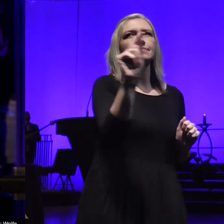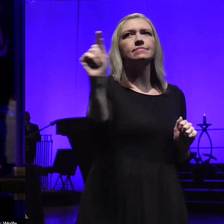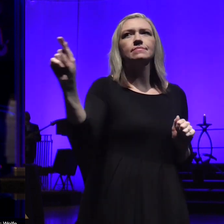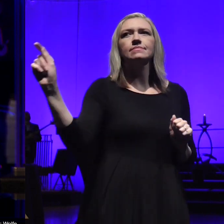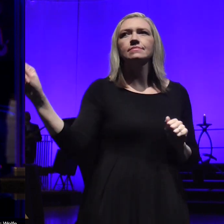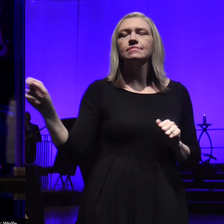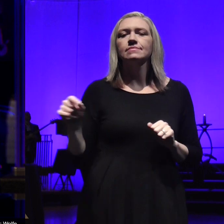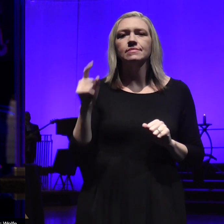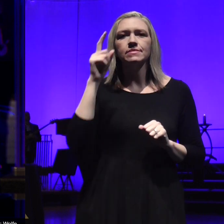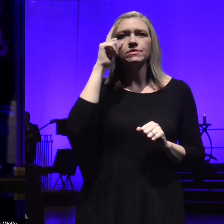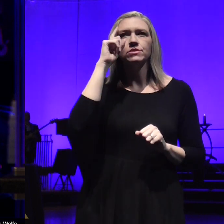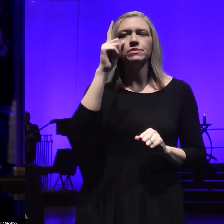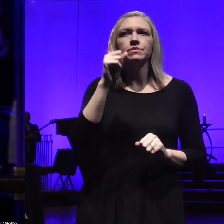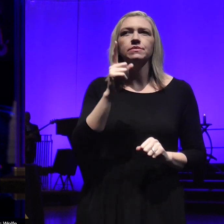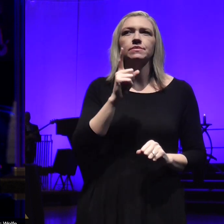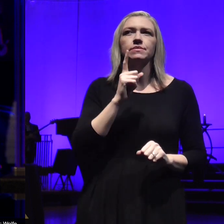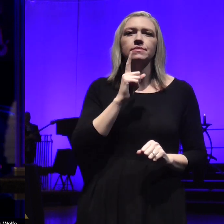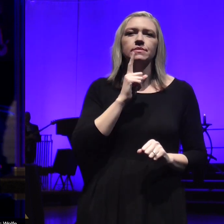face.